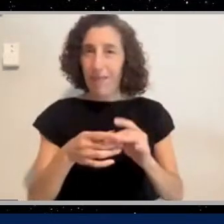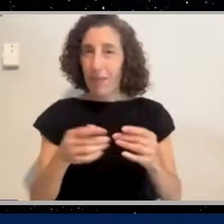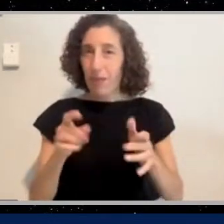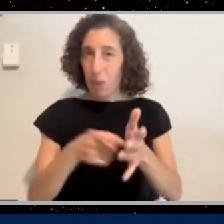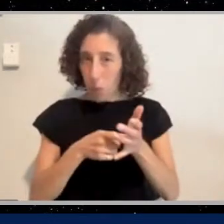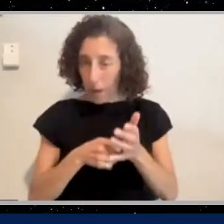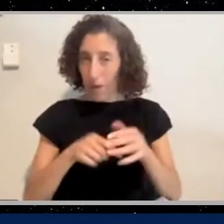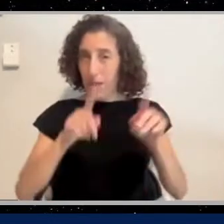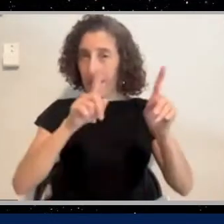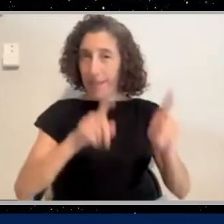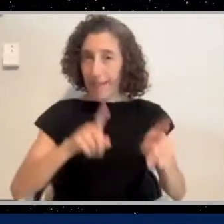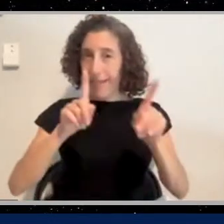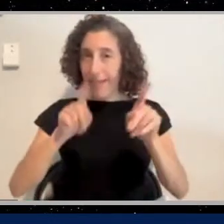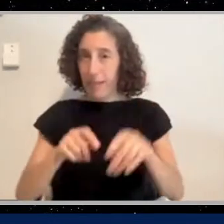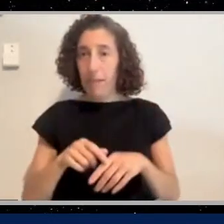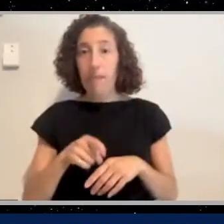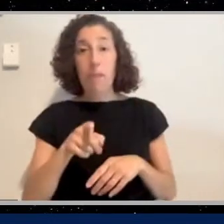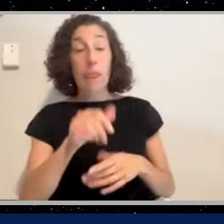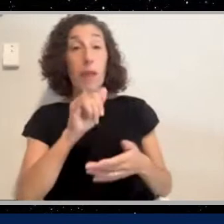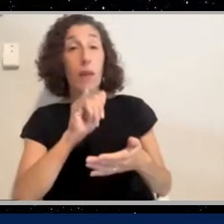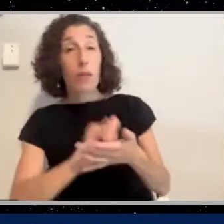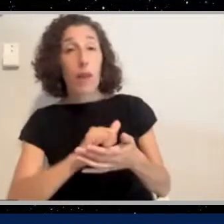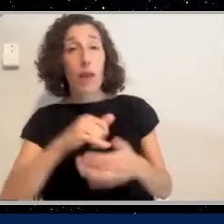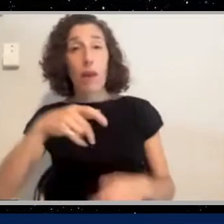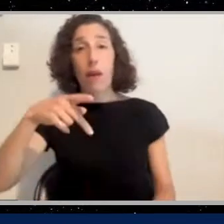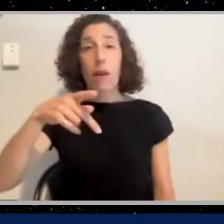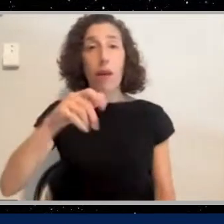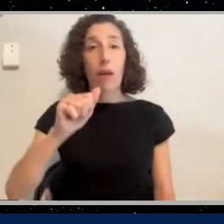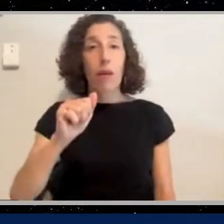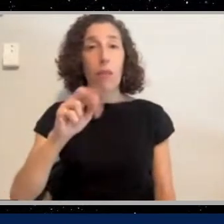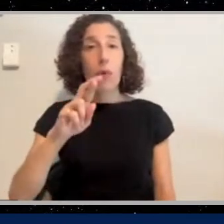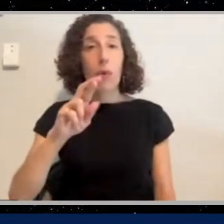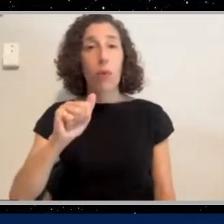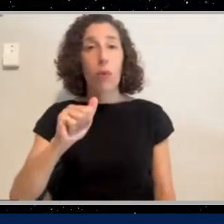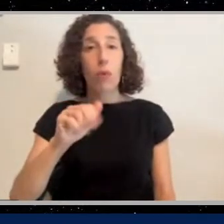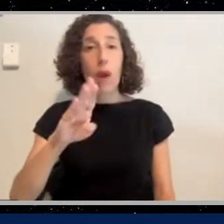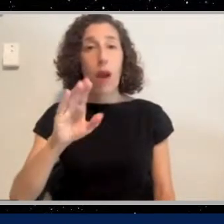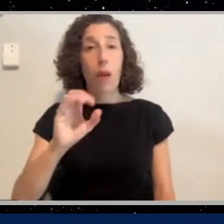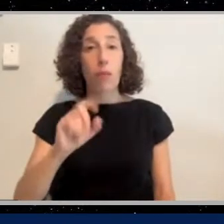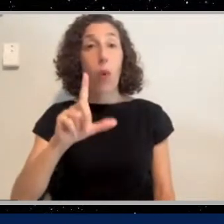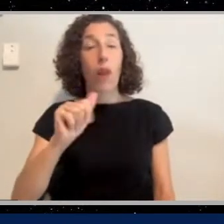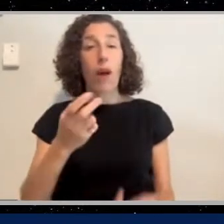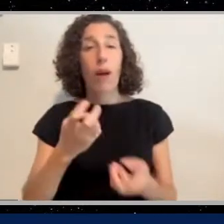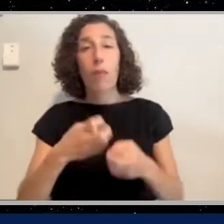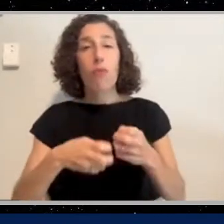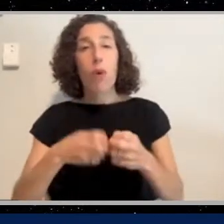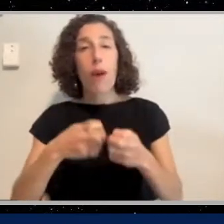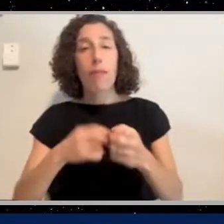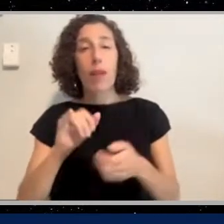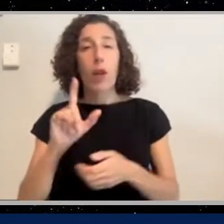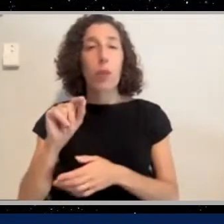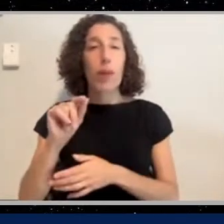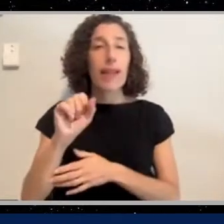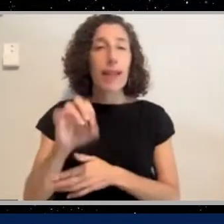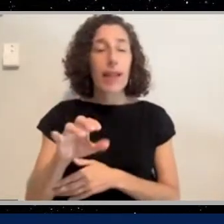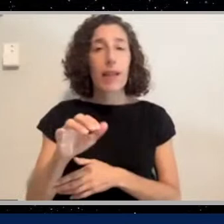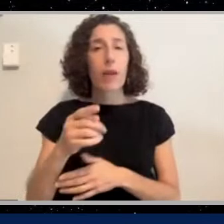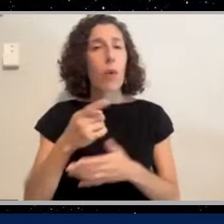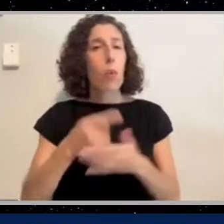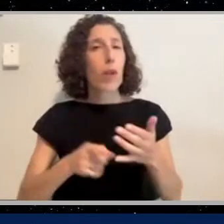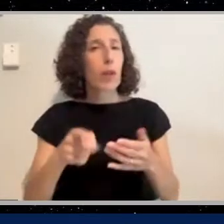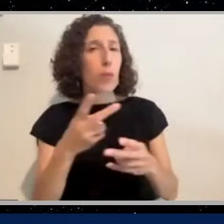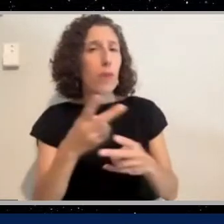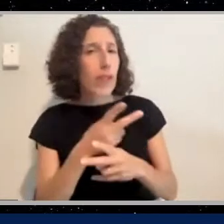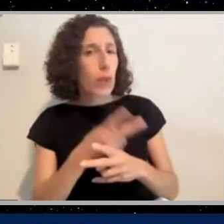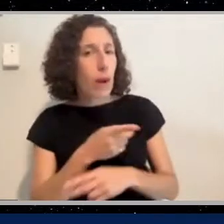back and like belt into a seat between them, or what's the safe requirement for that? So